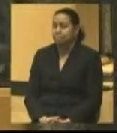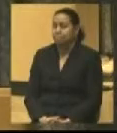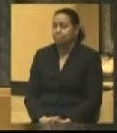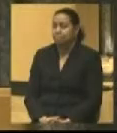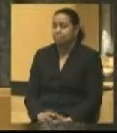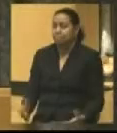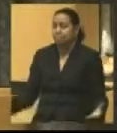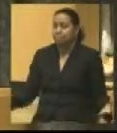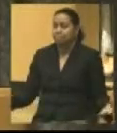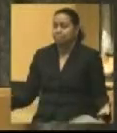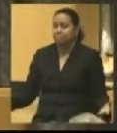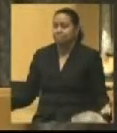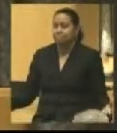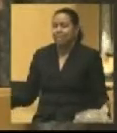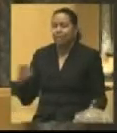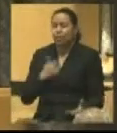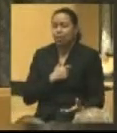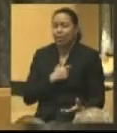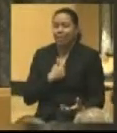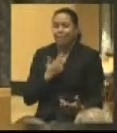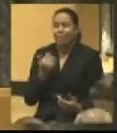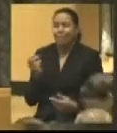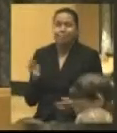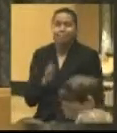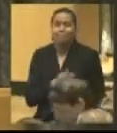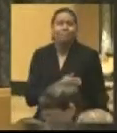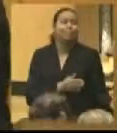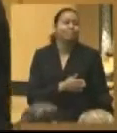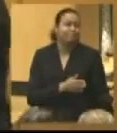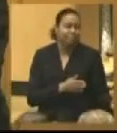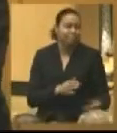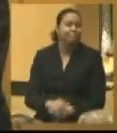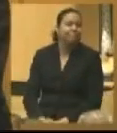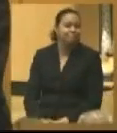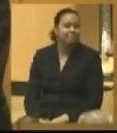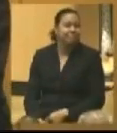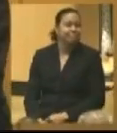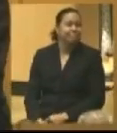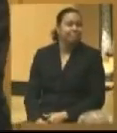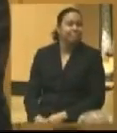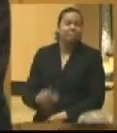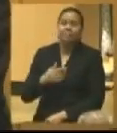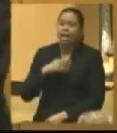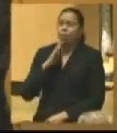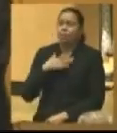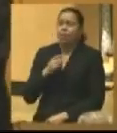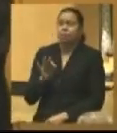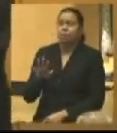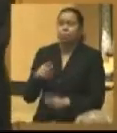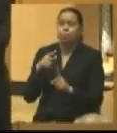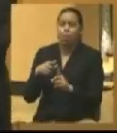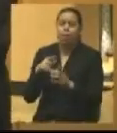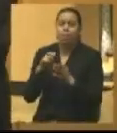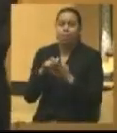Yeah. Oh, I'm sorry. I keep having to turn. Yeah, I just want to make the point, which actually I'm writing about, that there